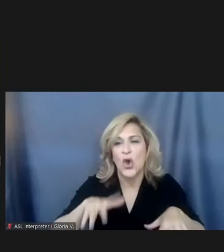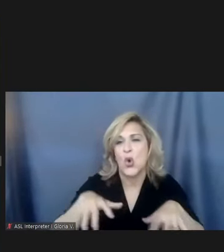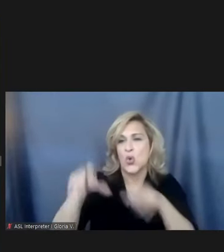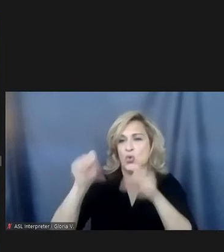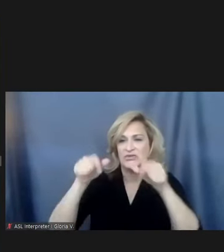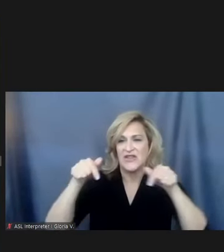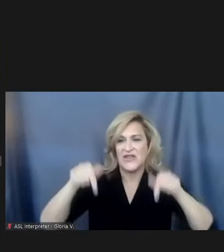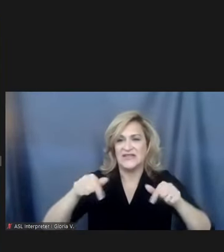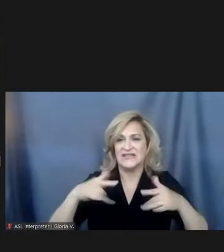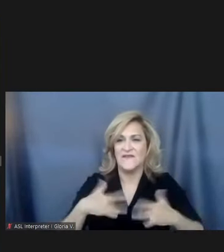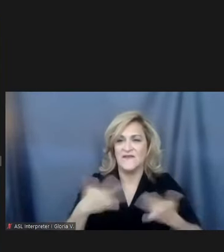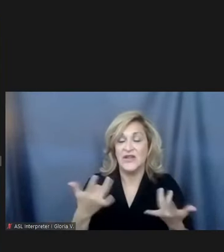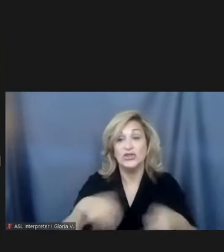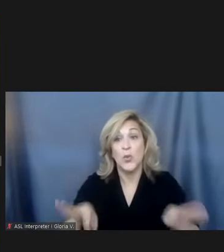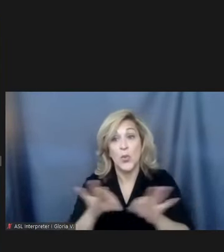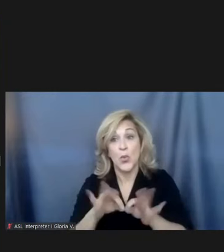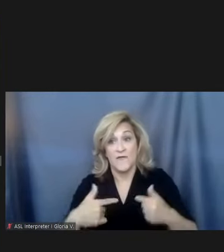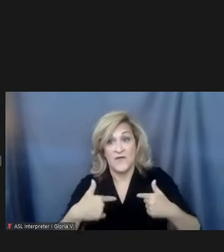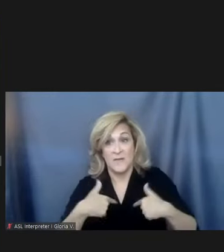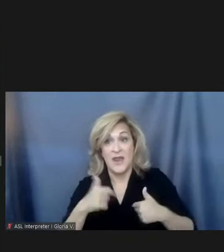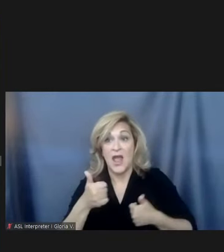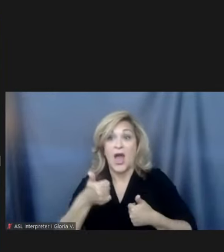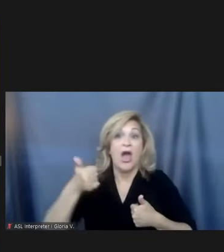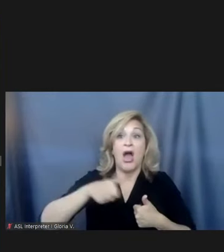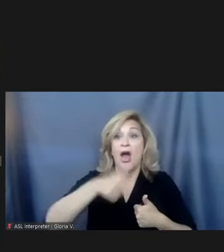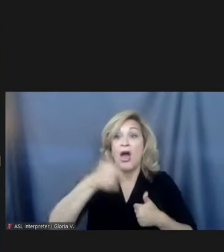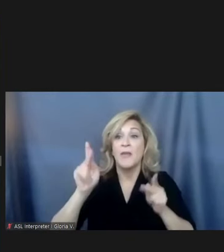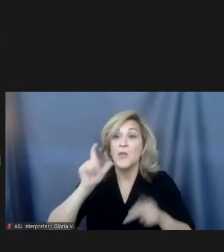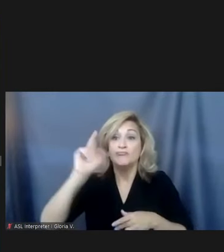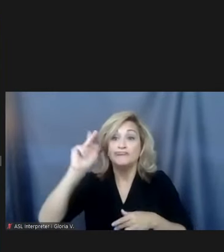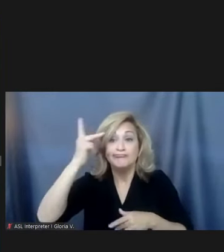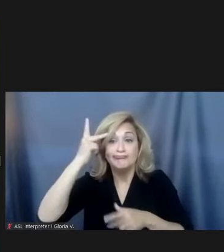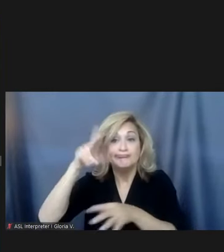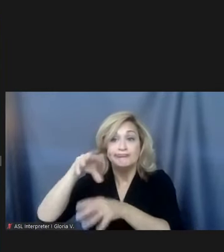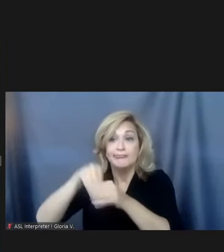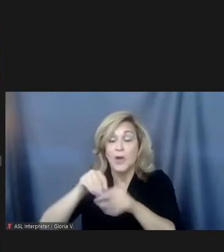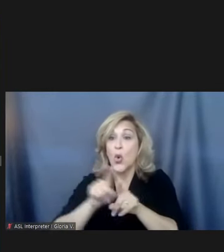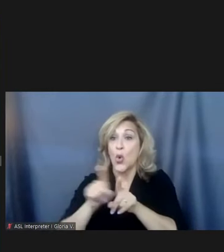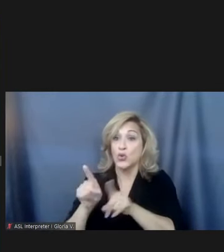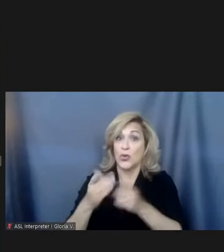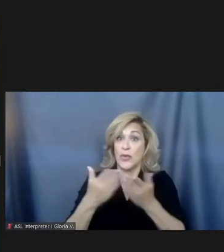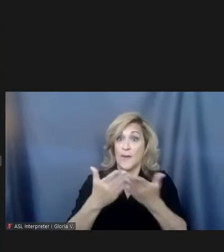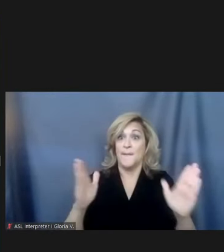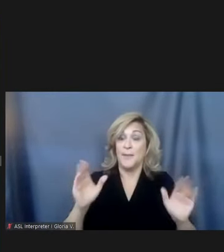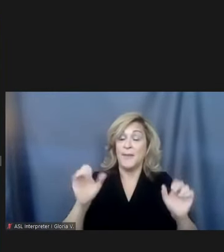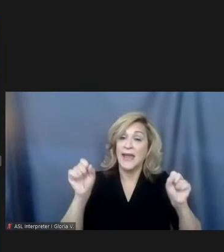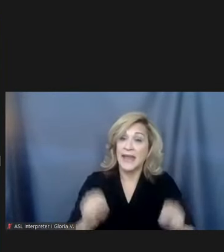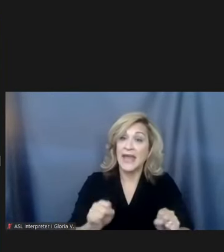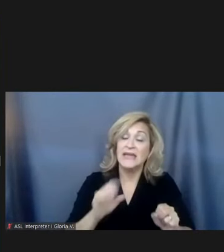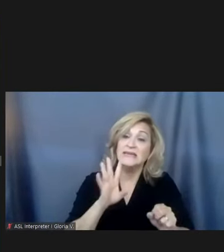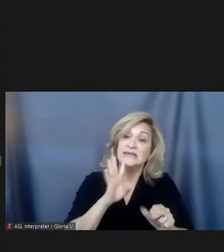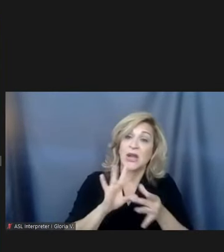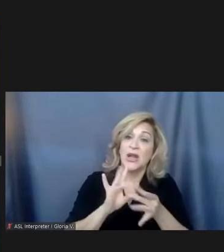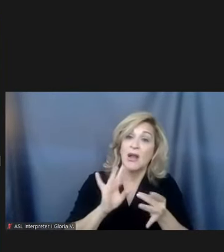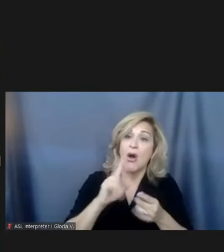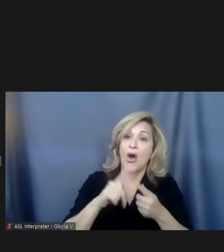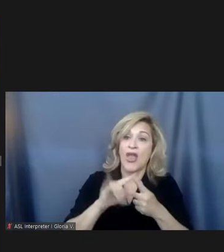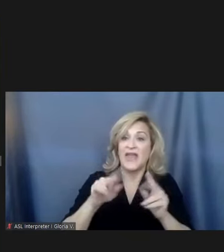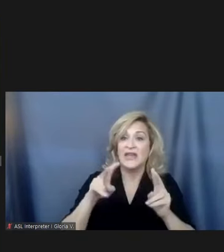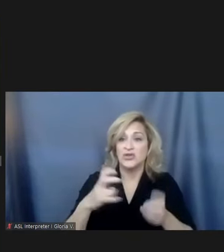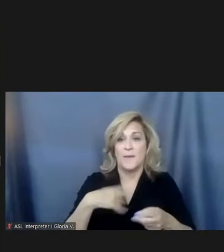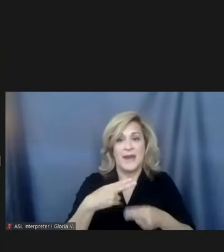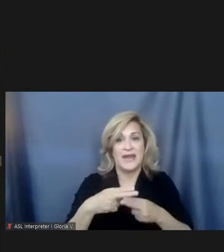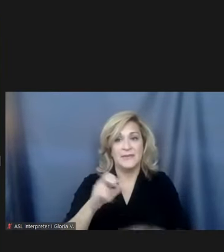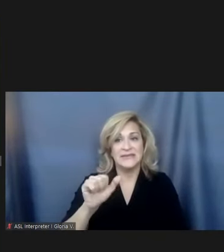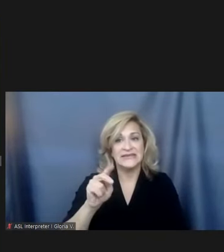that myself, other elected officials, and of course, the public are able to speak on this issue. My name is Stacy Feferamato, and I'm